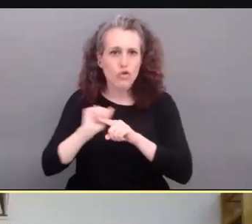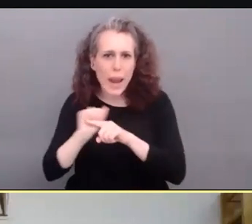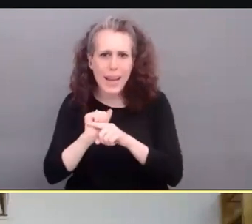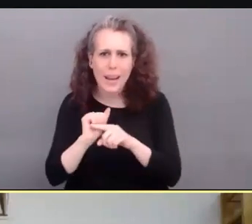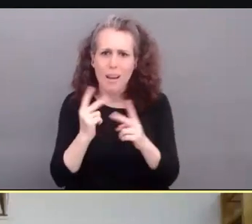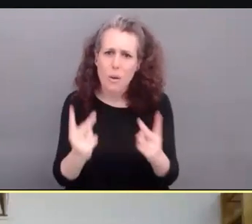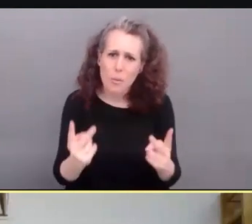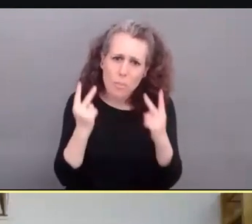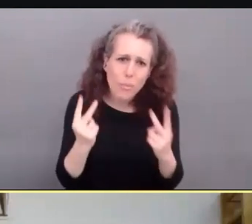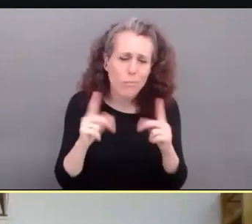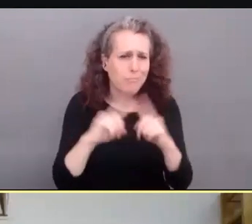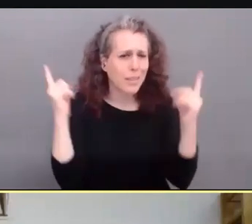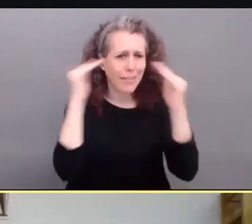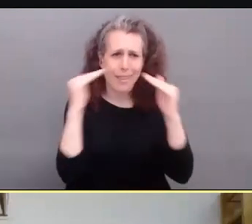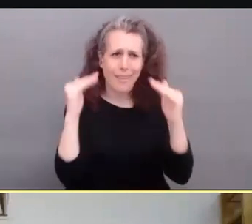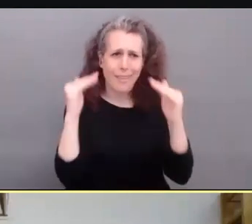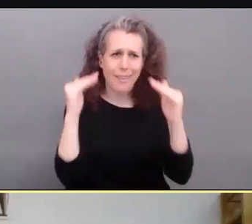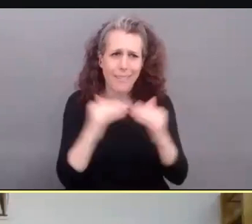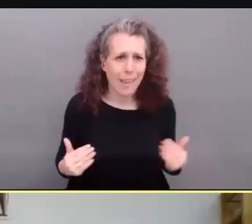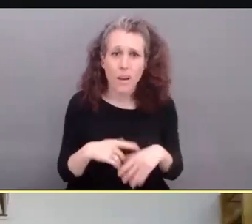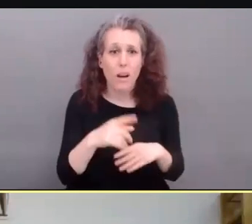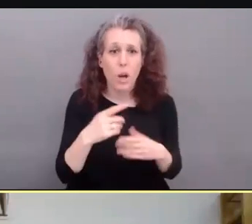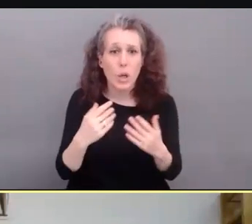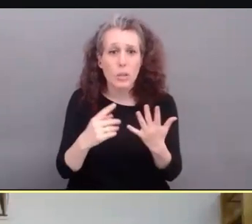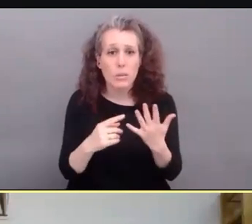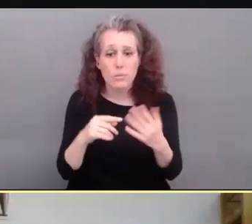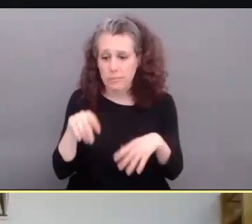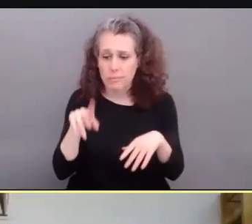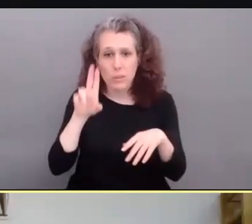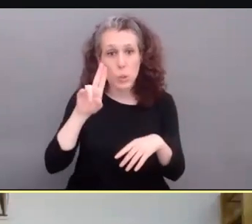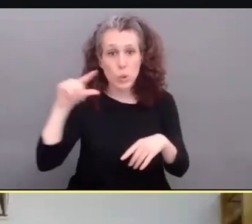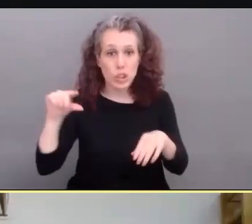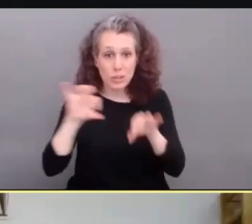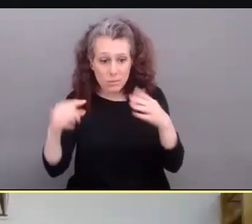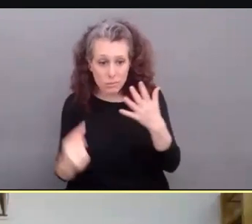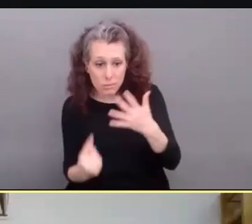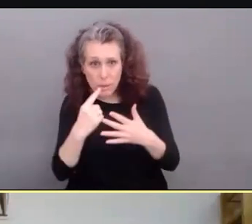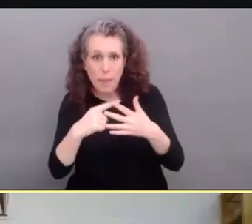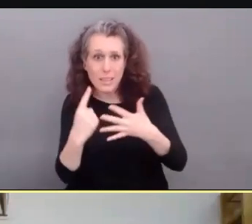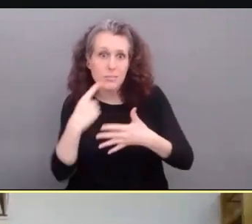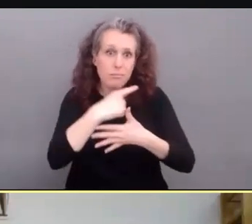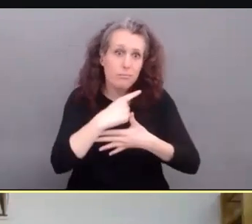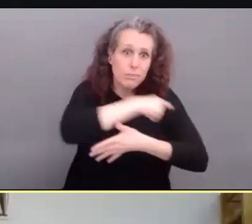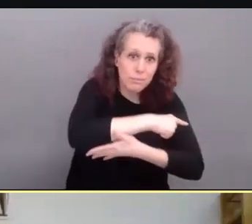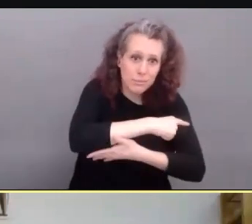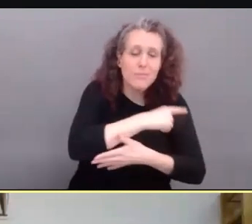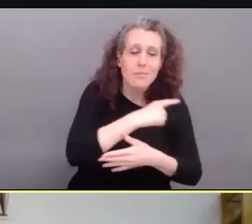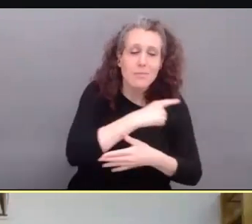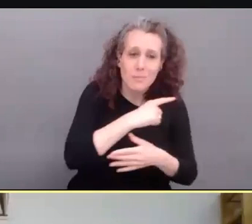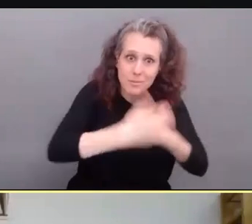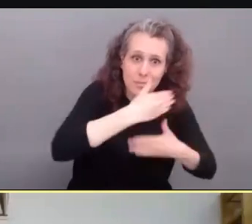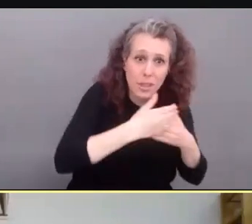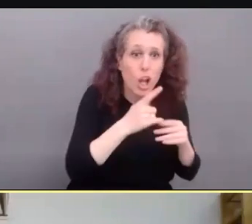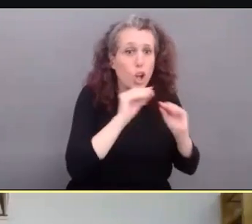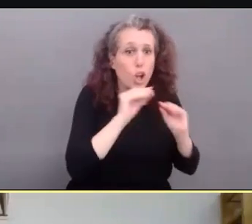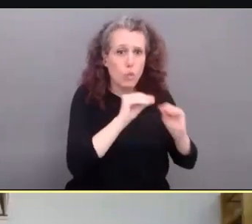need it at both undergraduate level for students, and we need it at professional level. And those types of training can tend to be quite different from